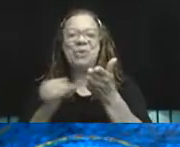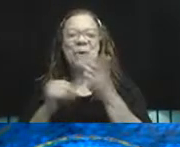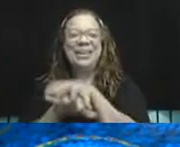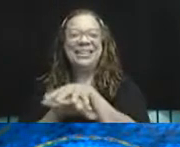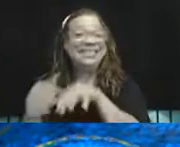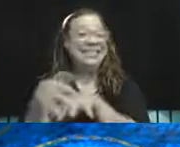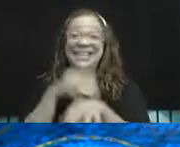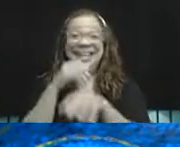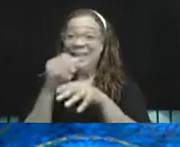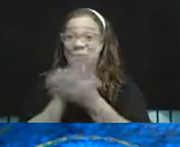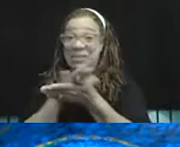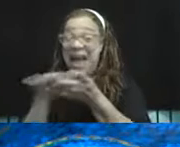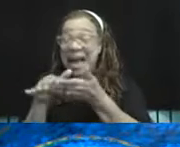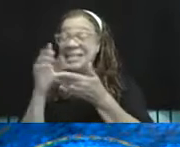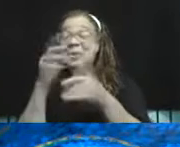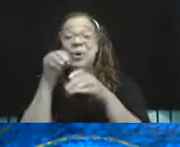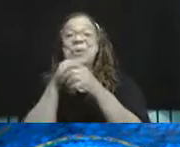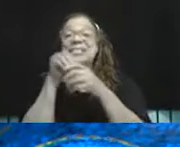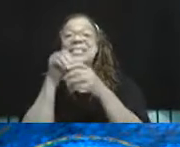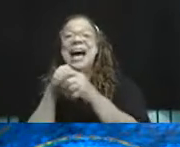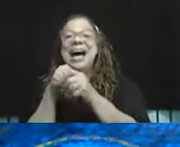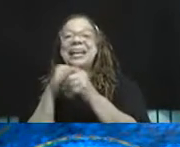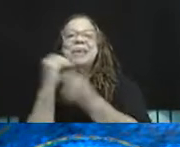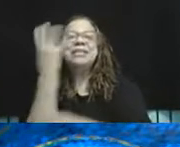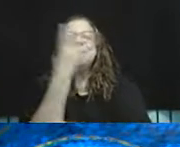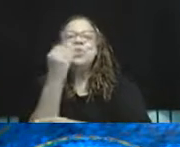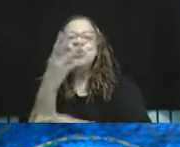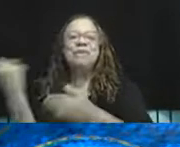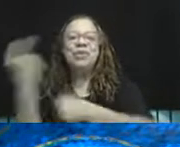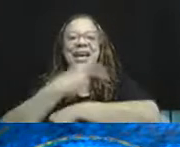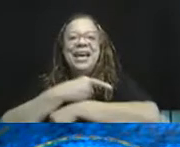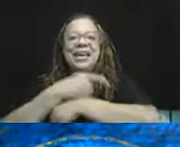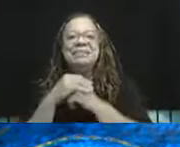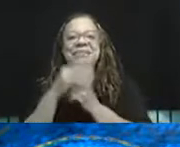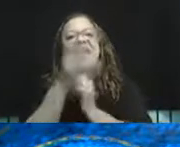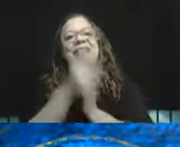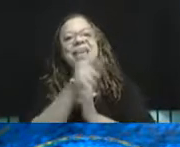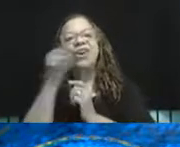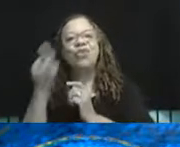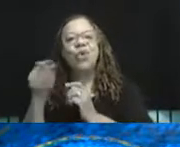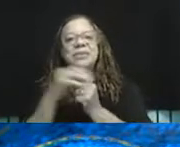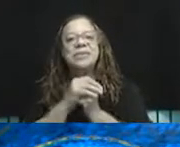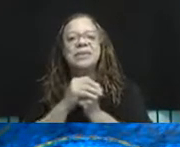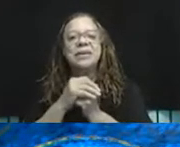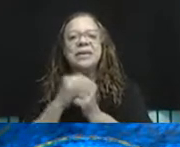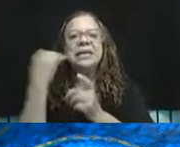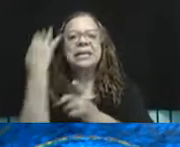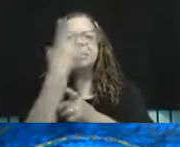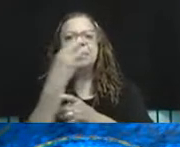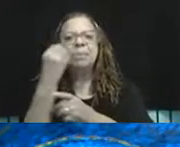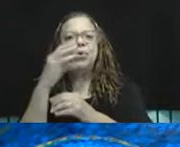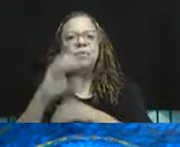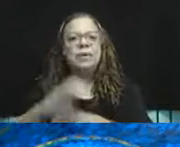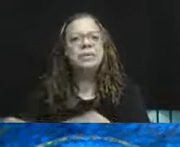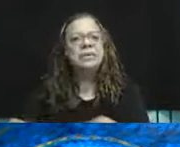I was like, it's too nice. I don't want to go inside. Aw. And then across from that, you have this beautiful sunrise, it